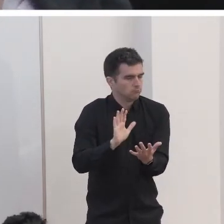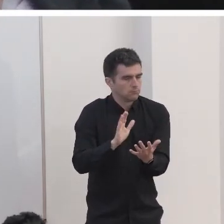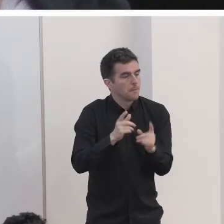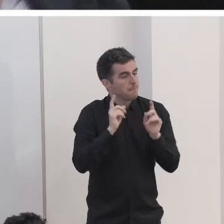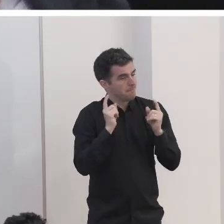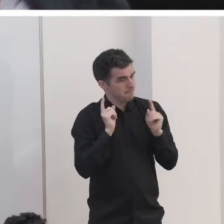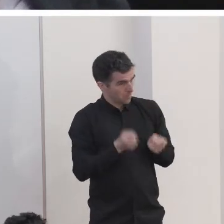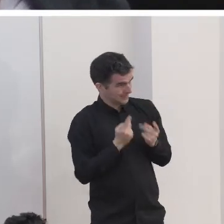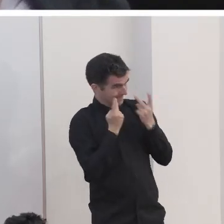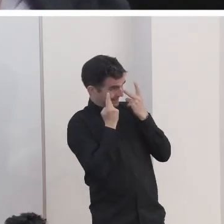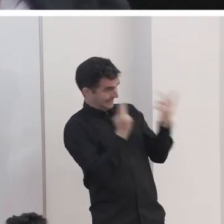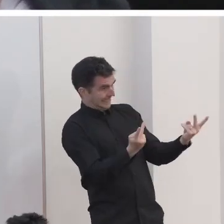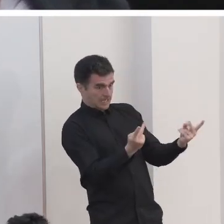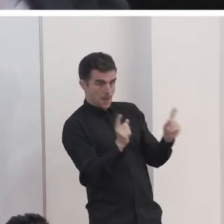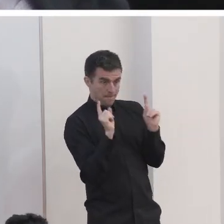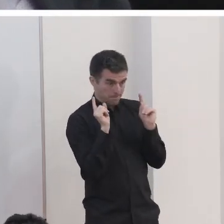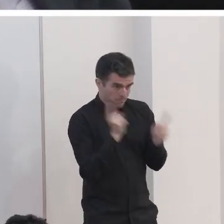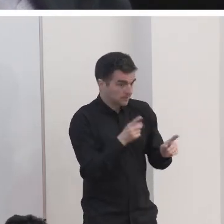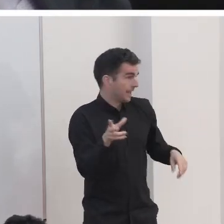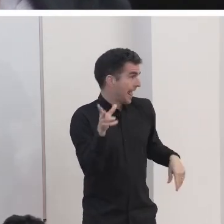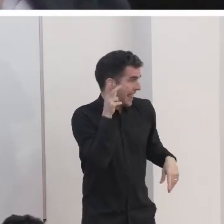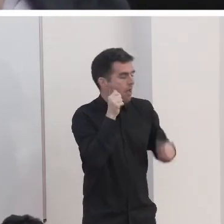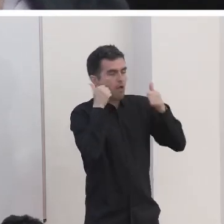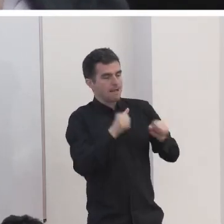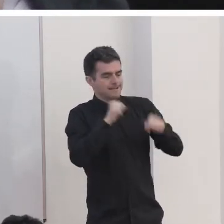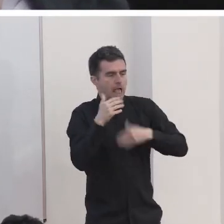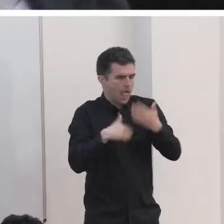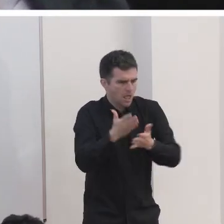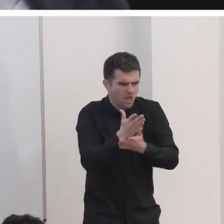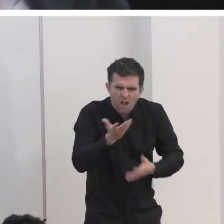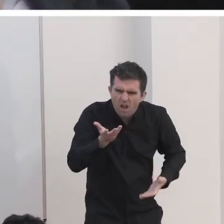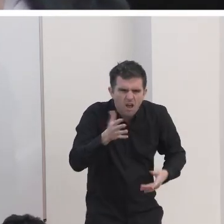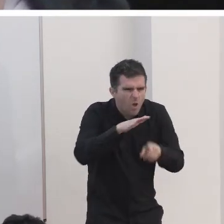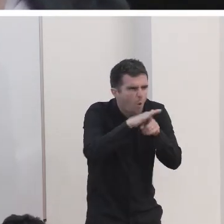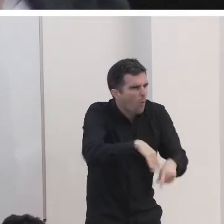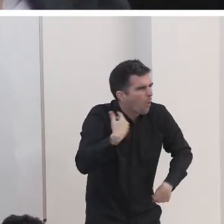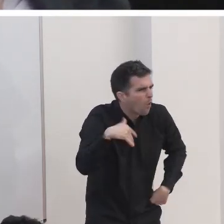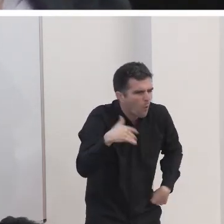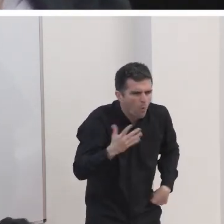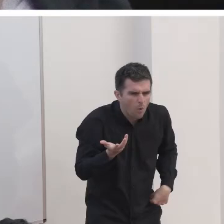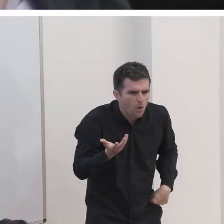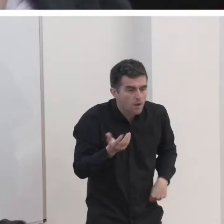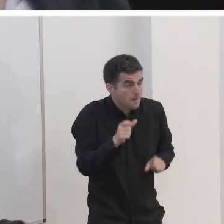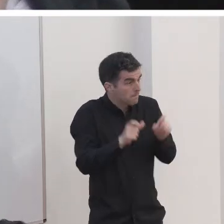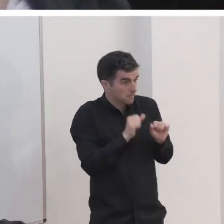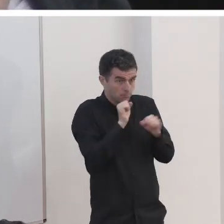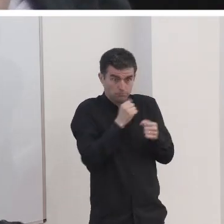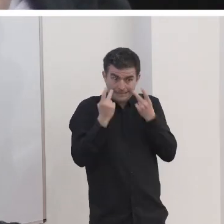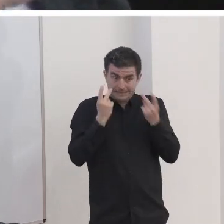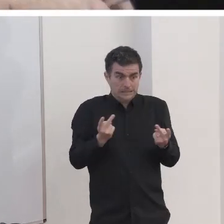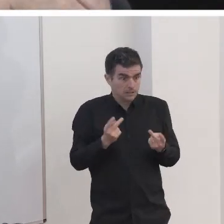know whom they are in contact with. They identify them. People cannot hear, but they also